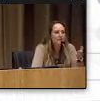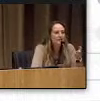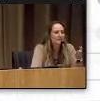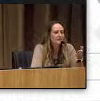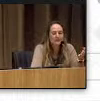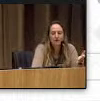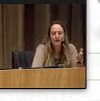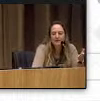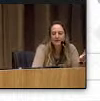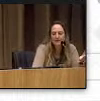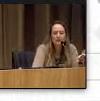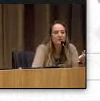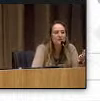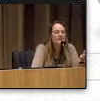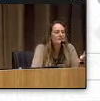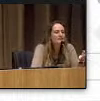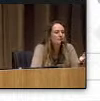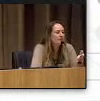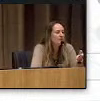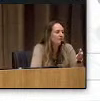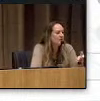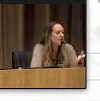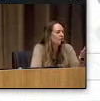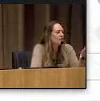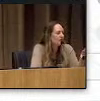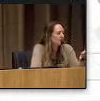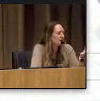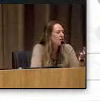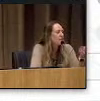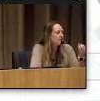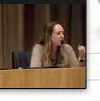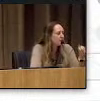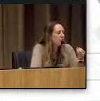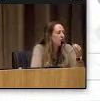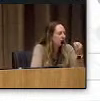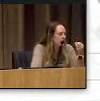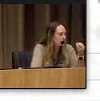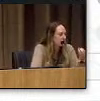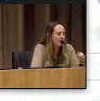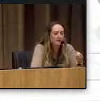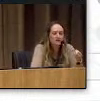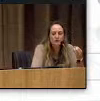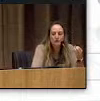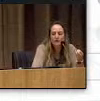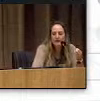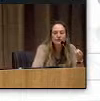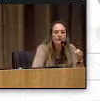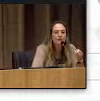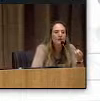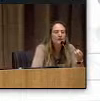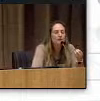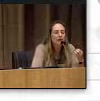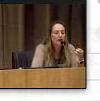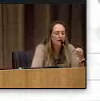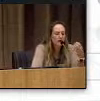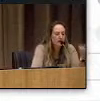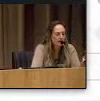of 60. And then we can see the patients of 50, 59 years old. As soon as they